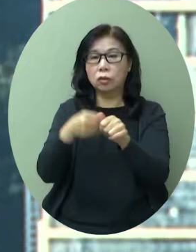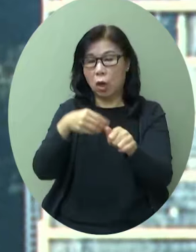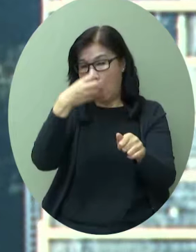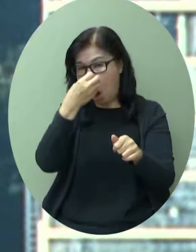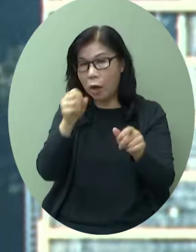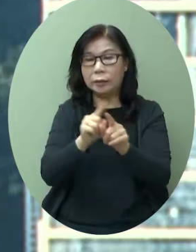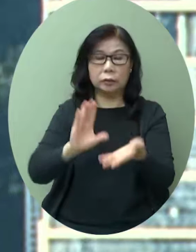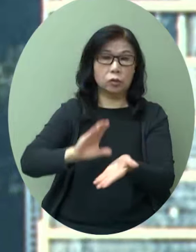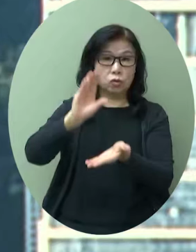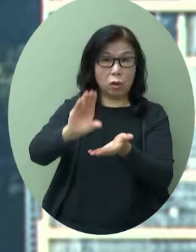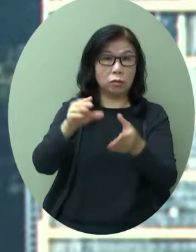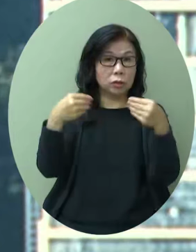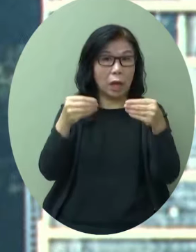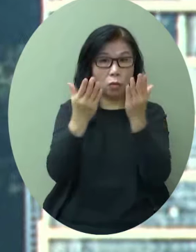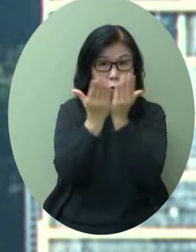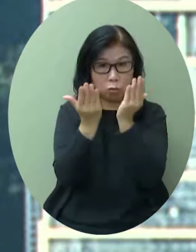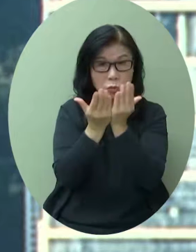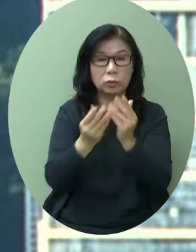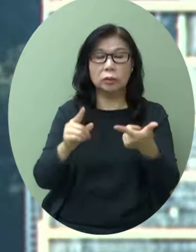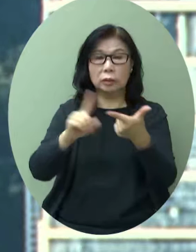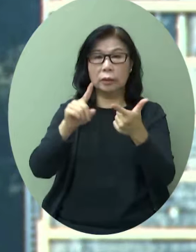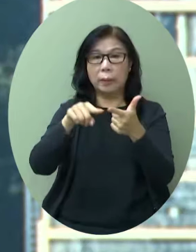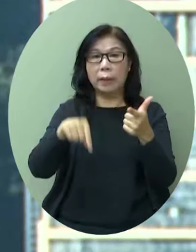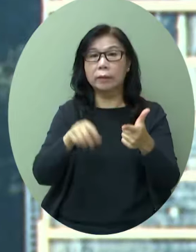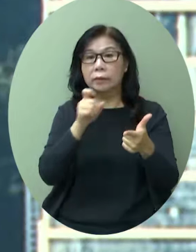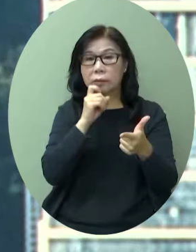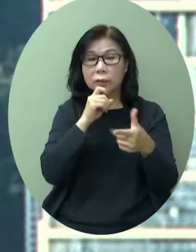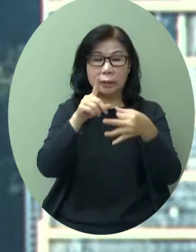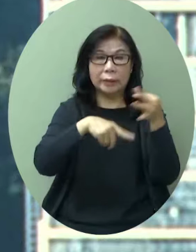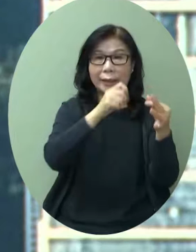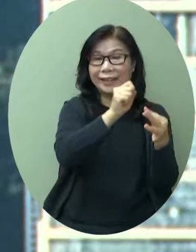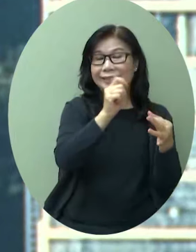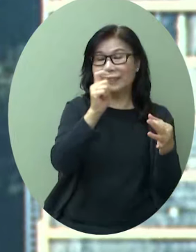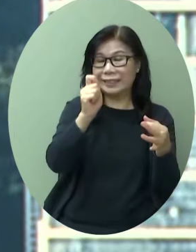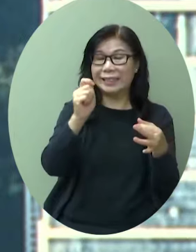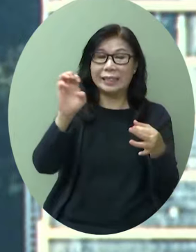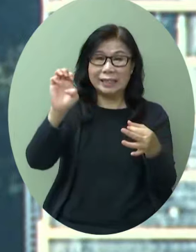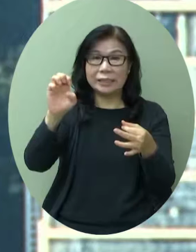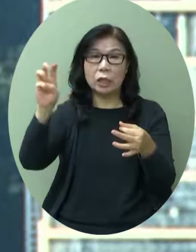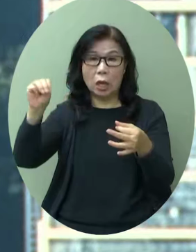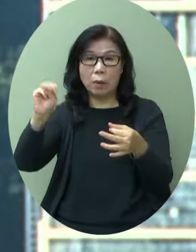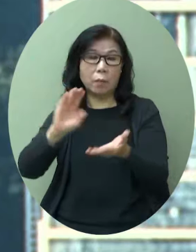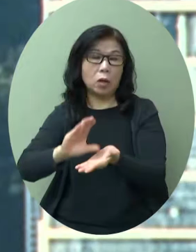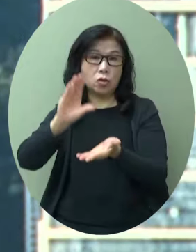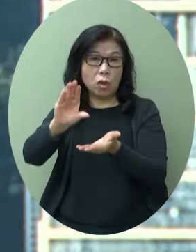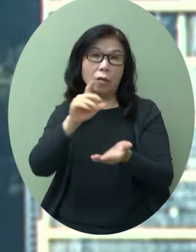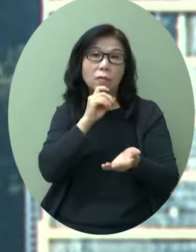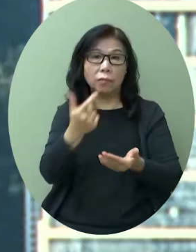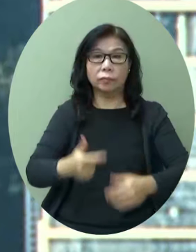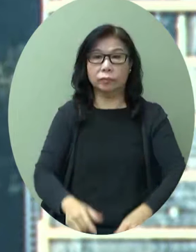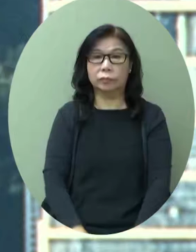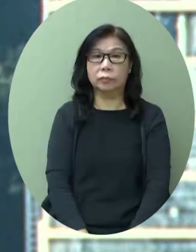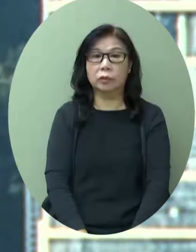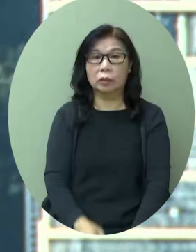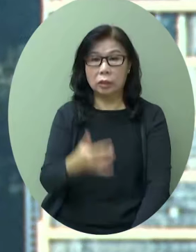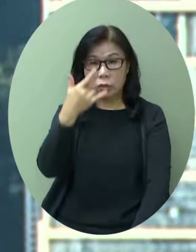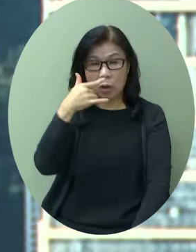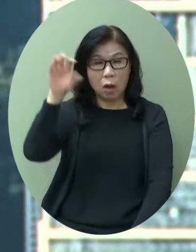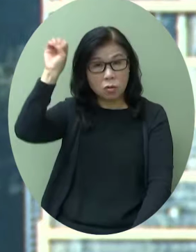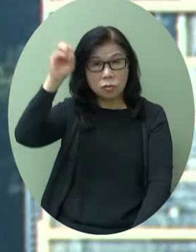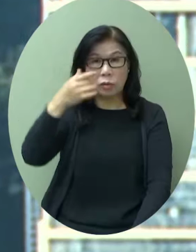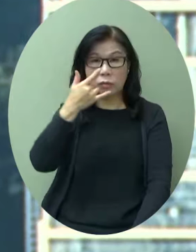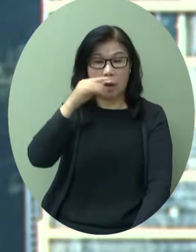even doing more on the STEM education because we do see innovation and technology as an emerging engine of growth